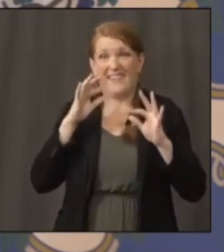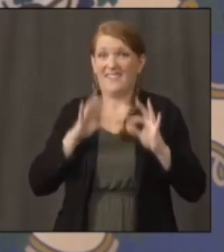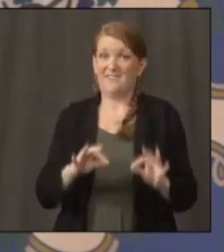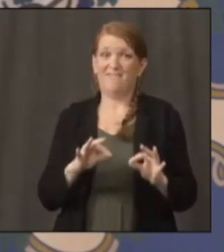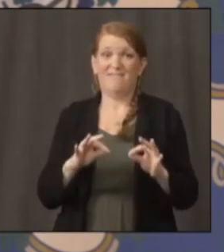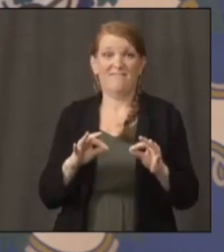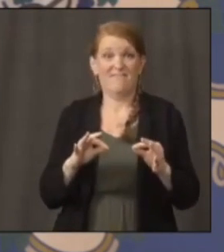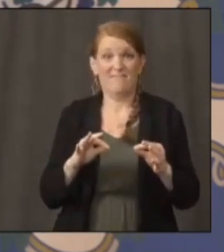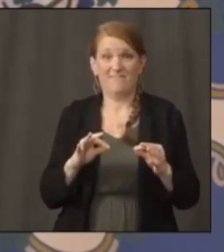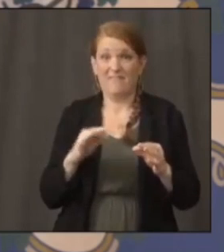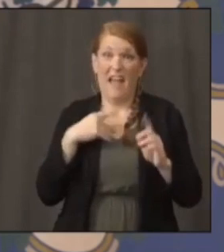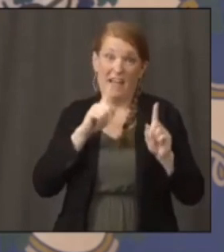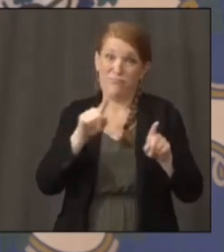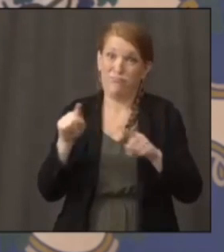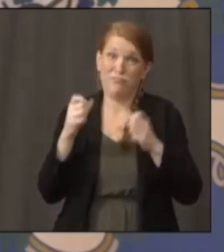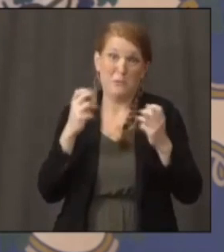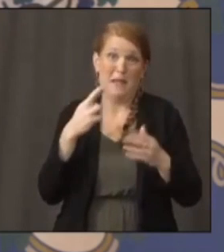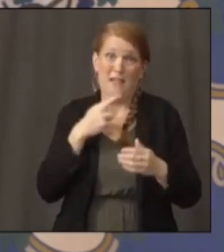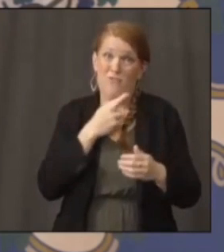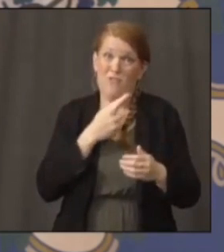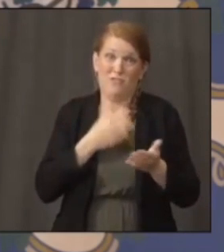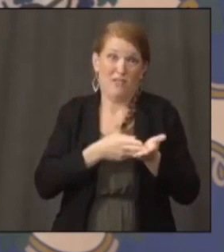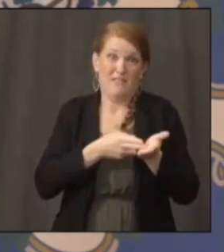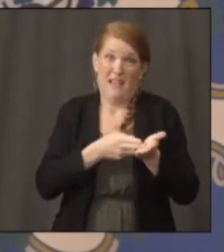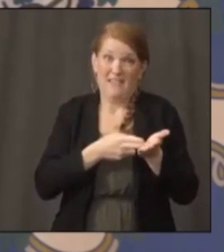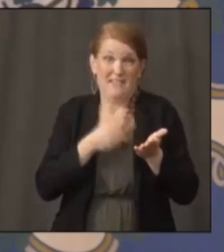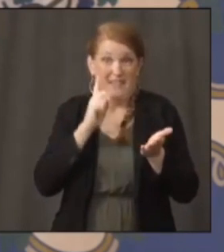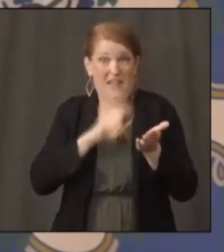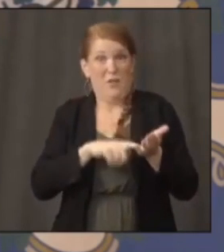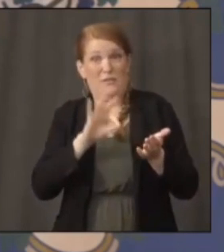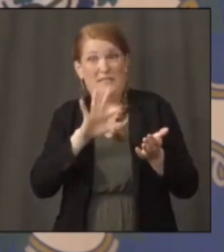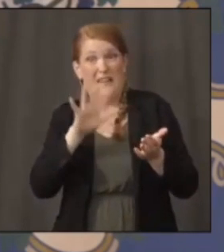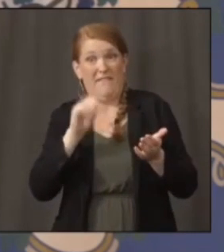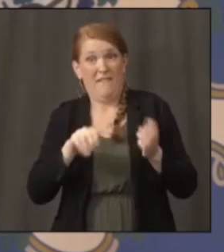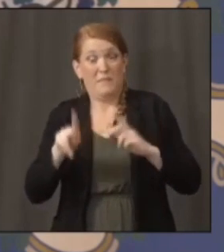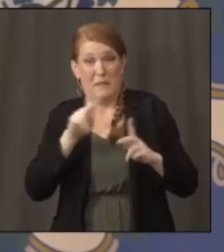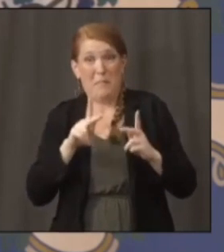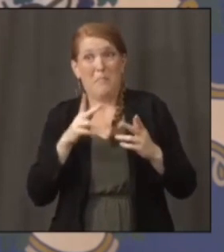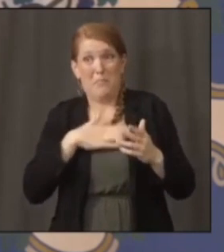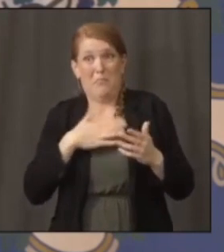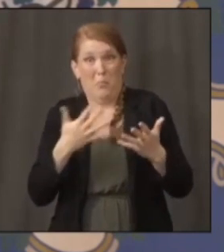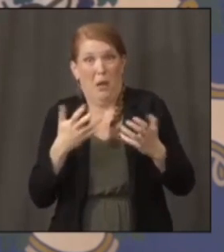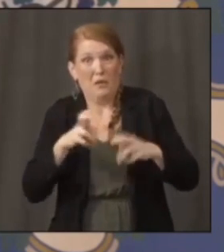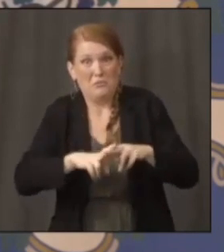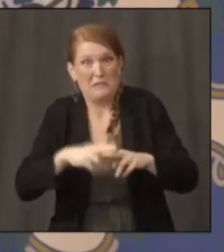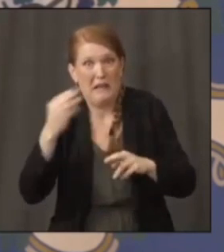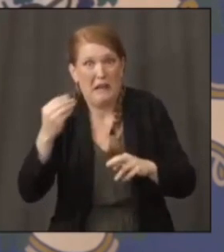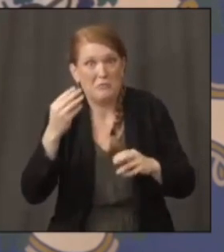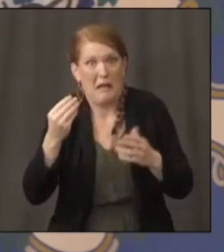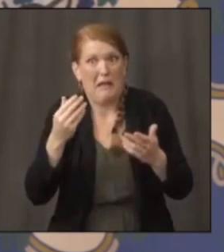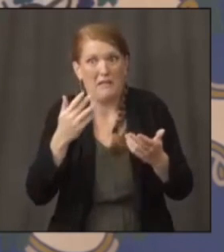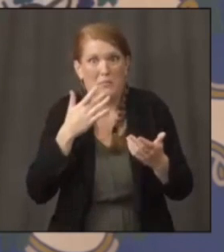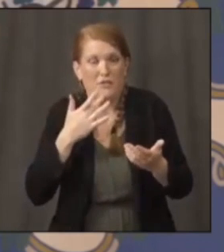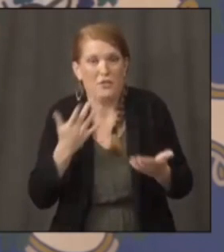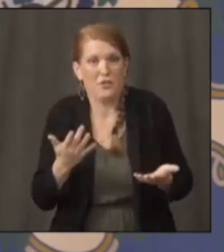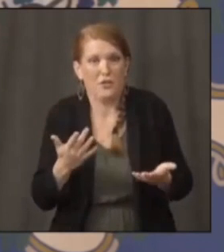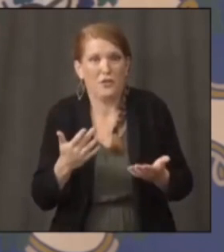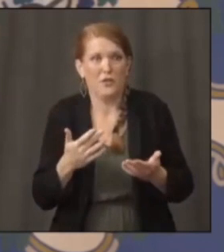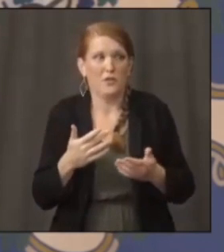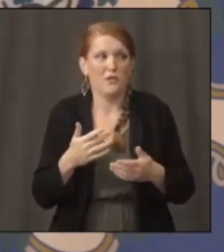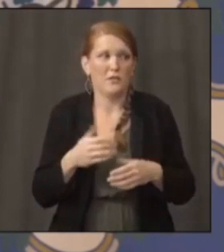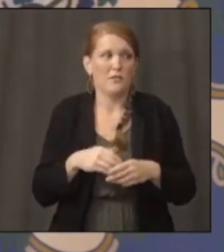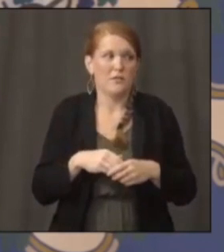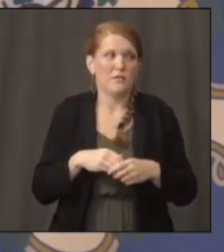it, 95% of the people want to eat outdoors. You may say, all right, you're answering your own question. You don't have to have a restriction